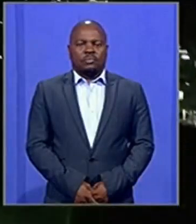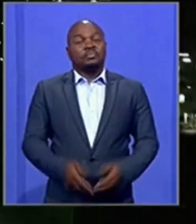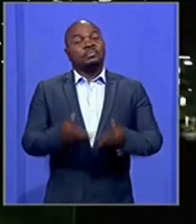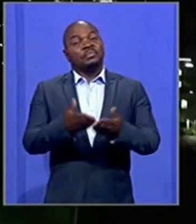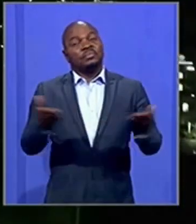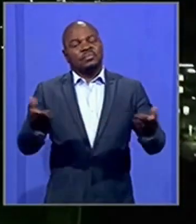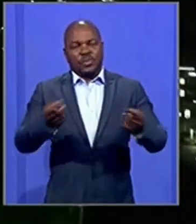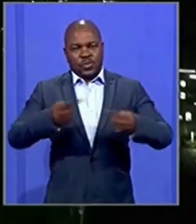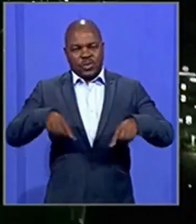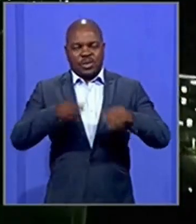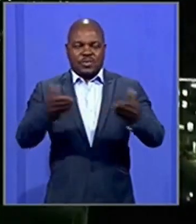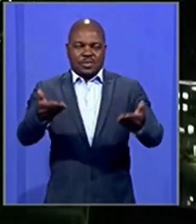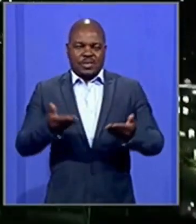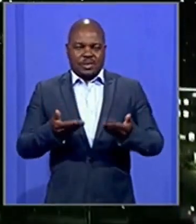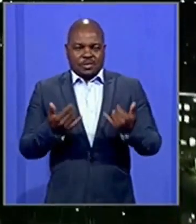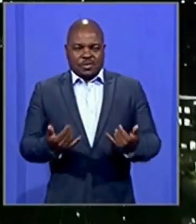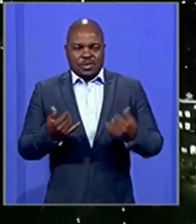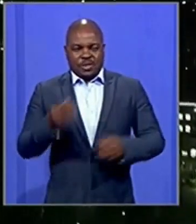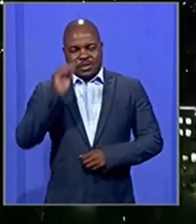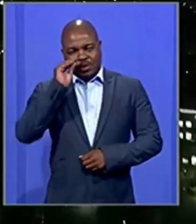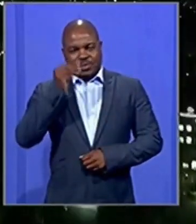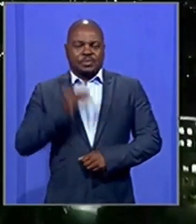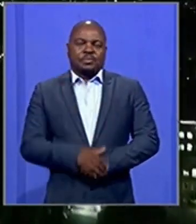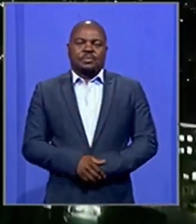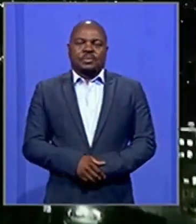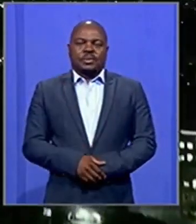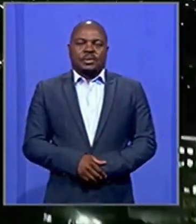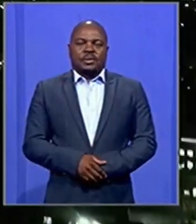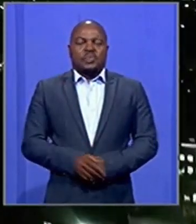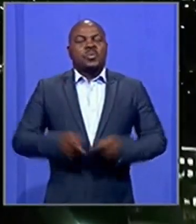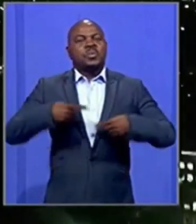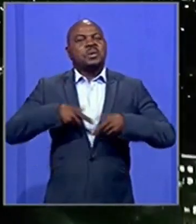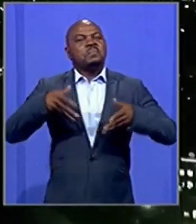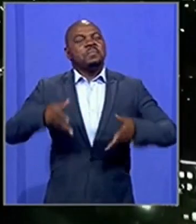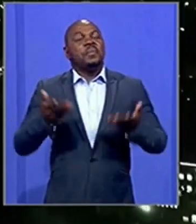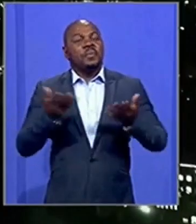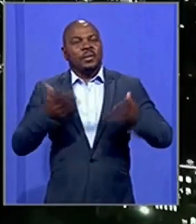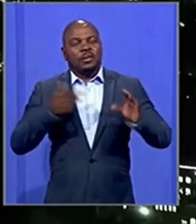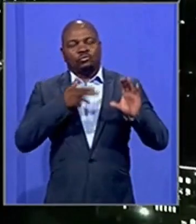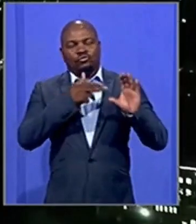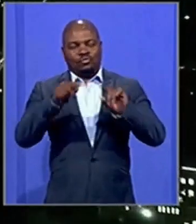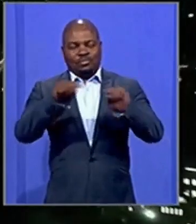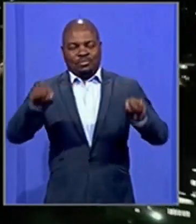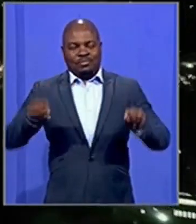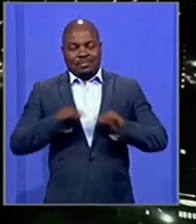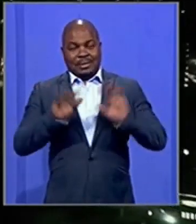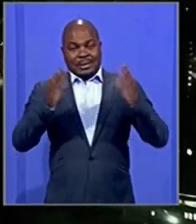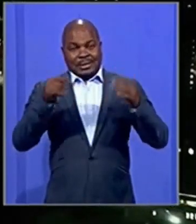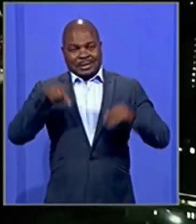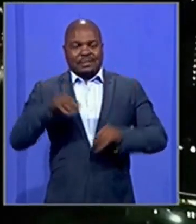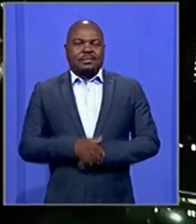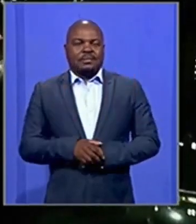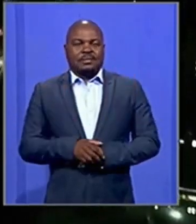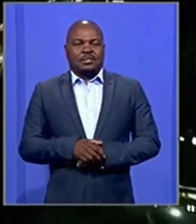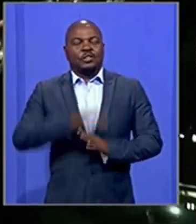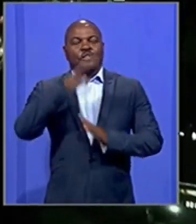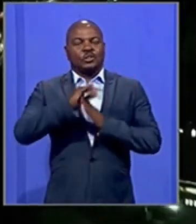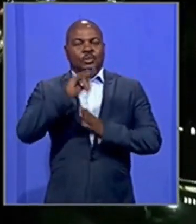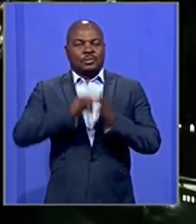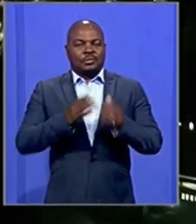Bagesho re a le amogela ditabeng tša rena tša bošegong bjo re gaša thuigo tšwa Studio 10 re thoma pele ka dihlogo